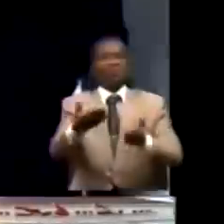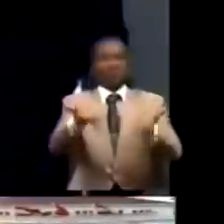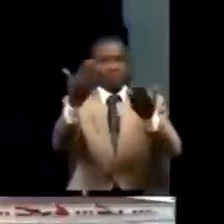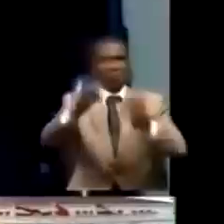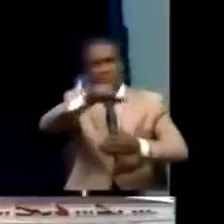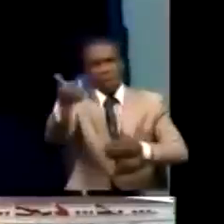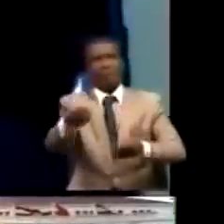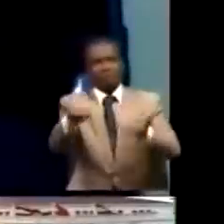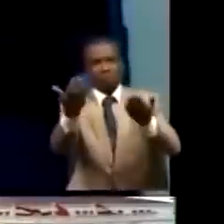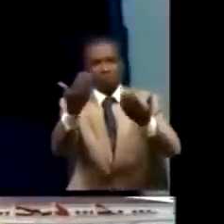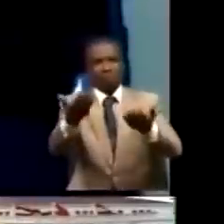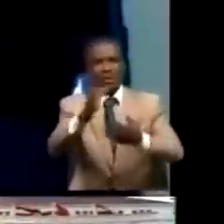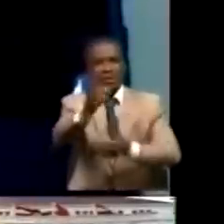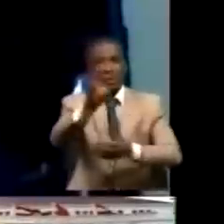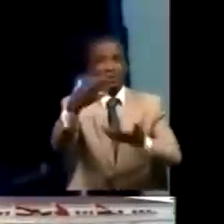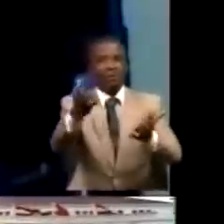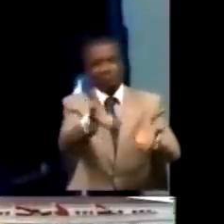next region. Very well. Very well.